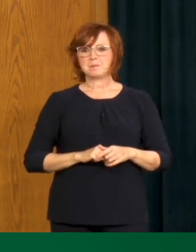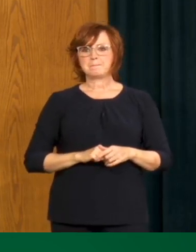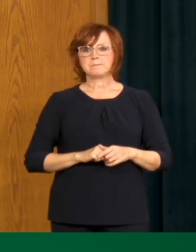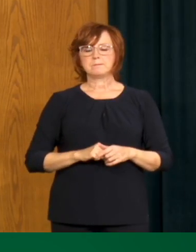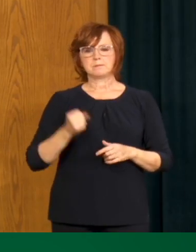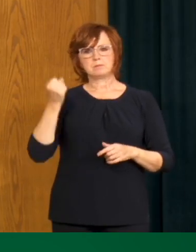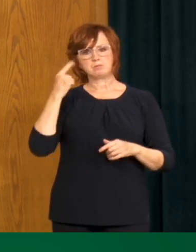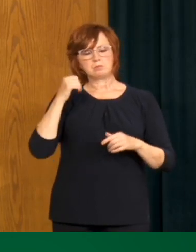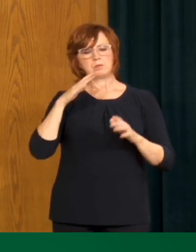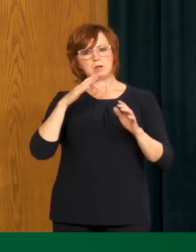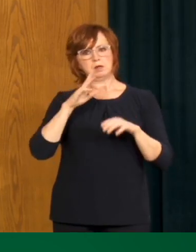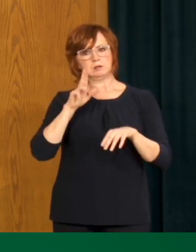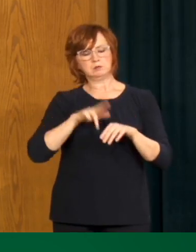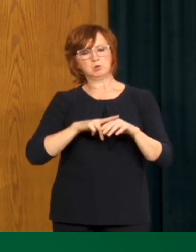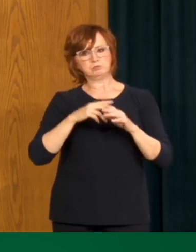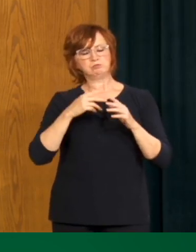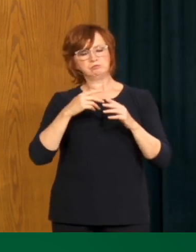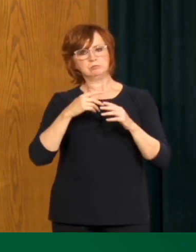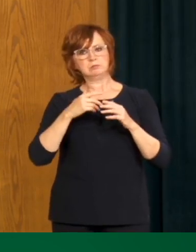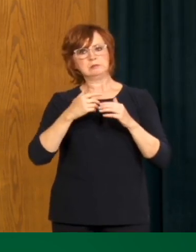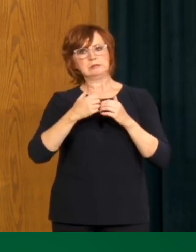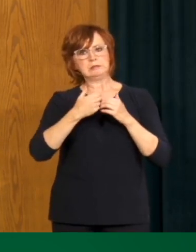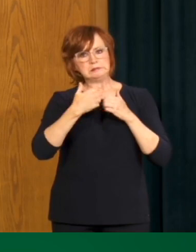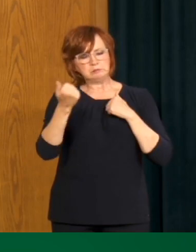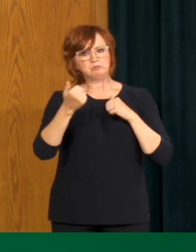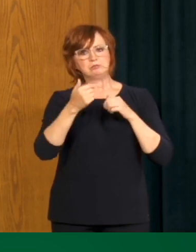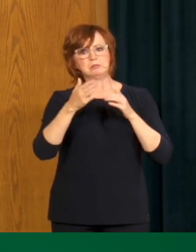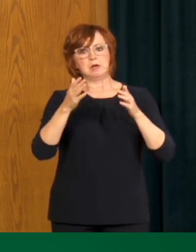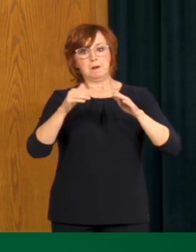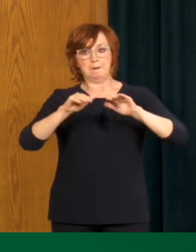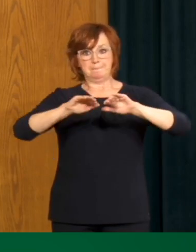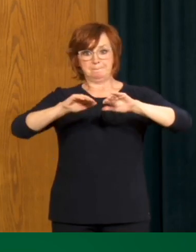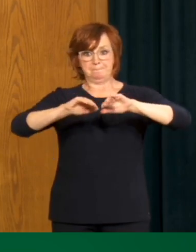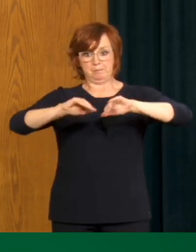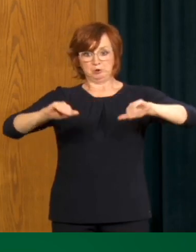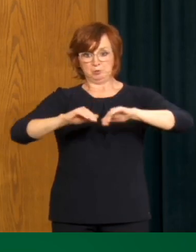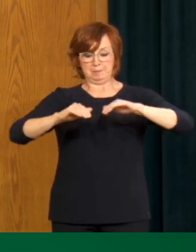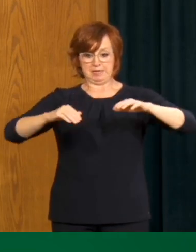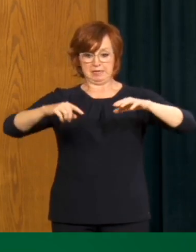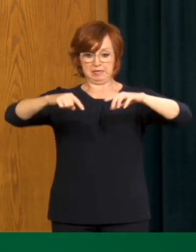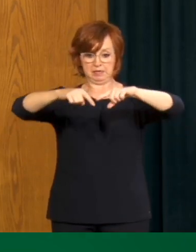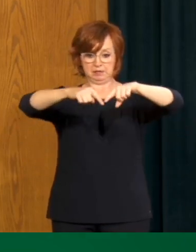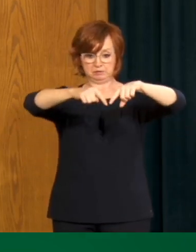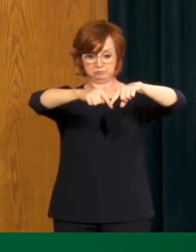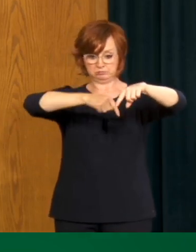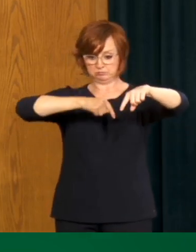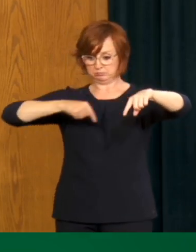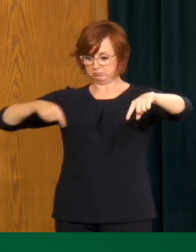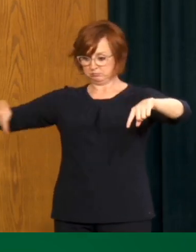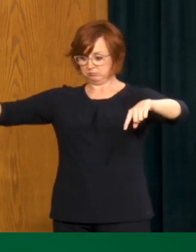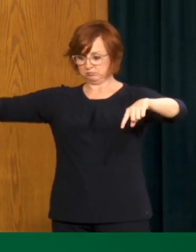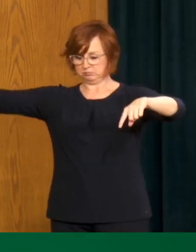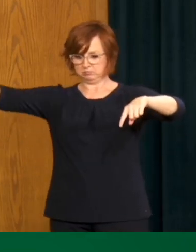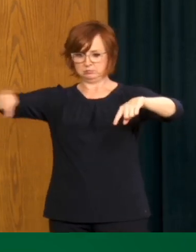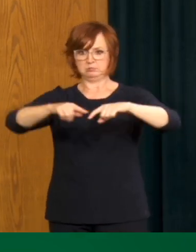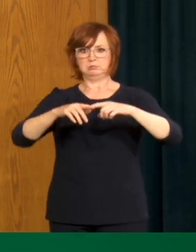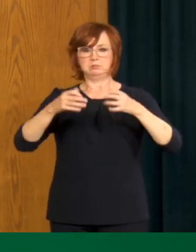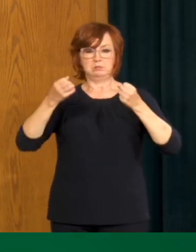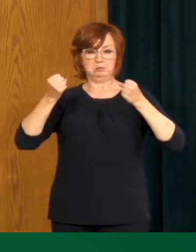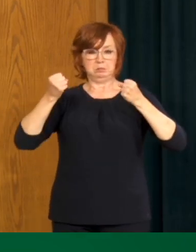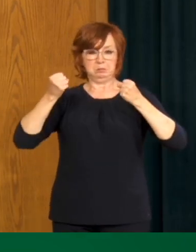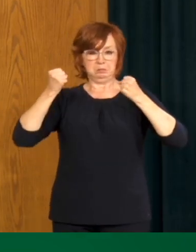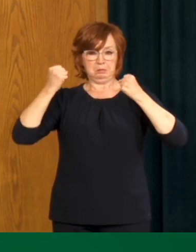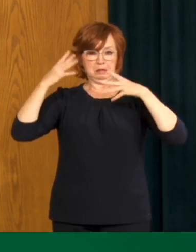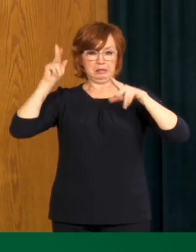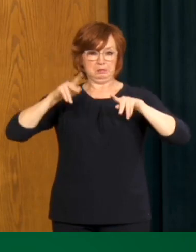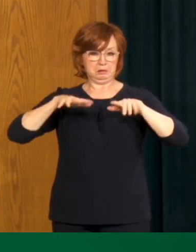you have within an outdoor pool, and the operators will have to decide on a limit, and some special attention around,